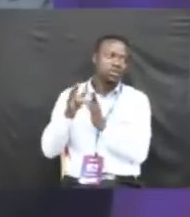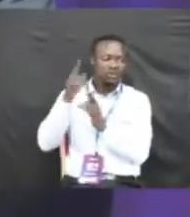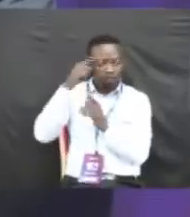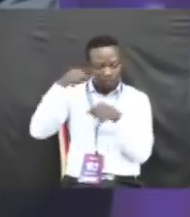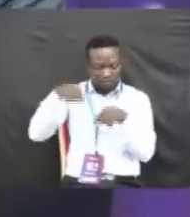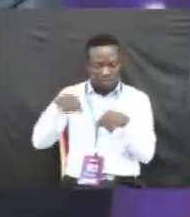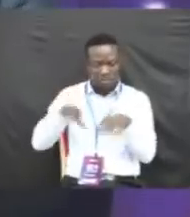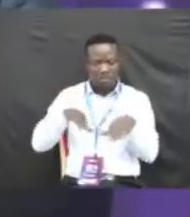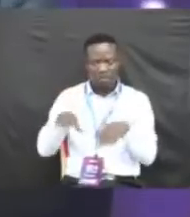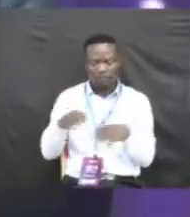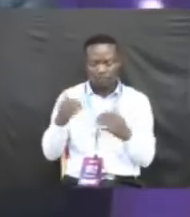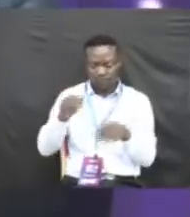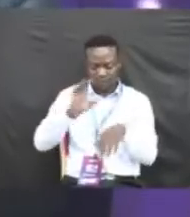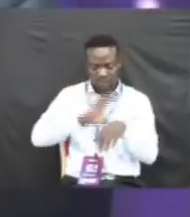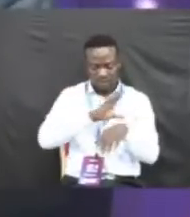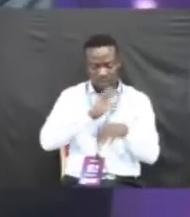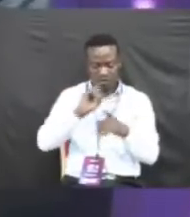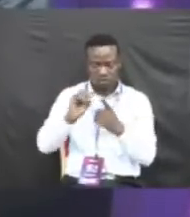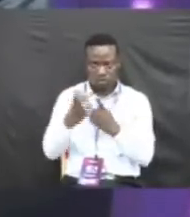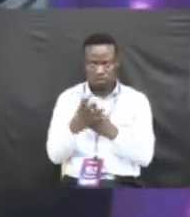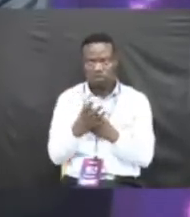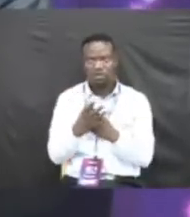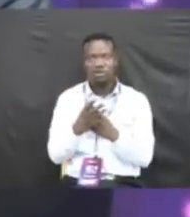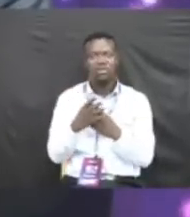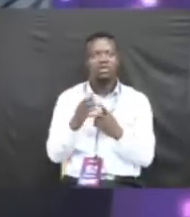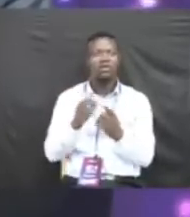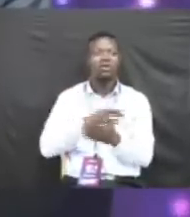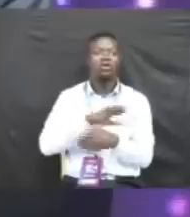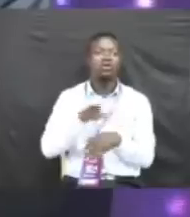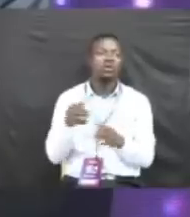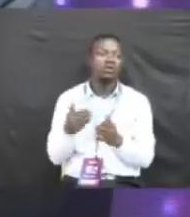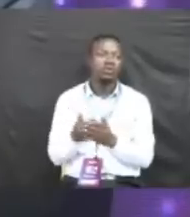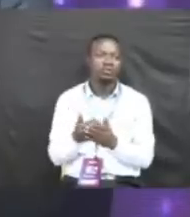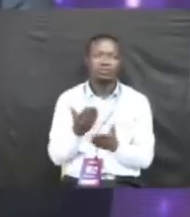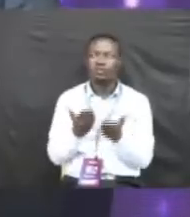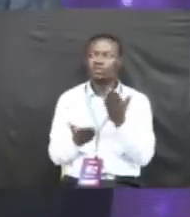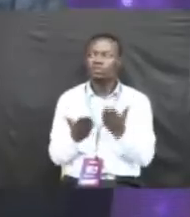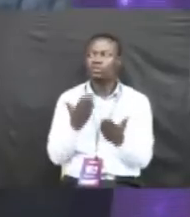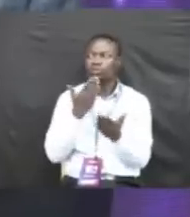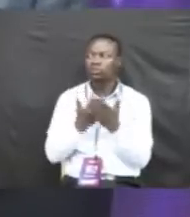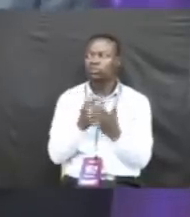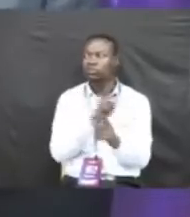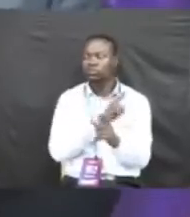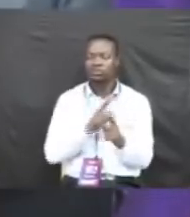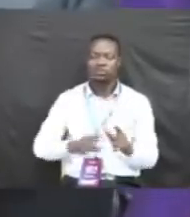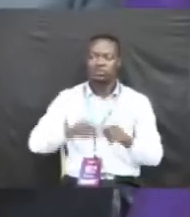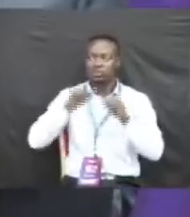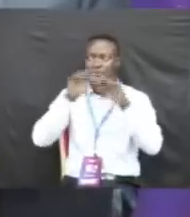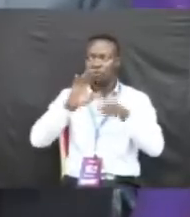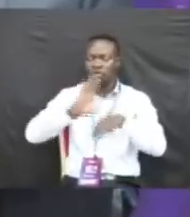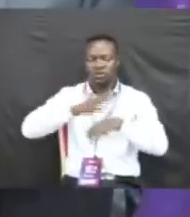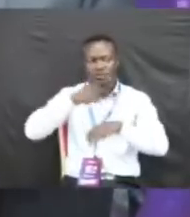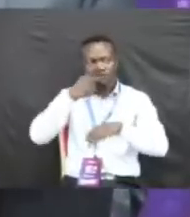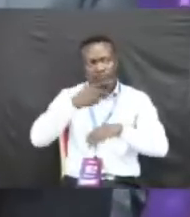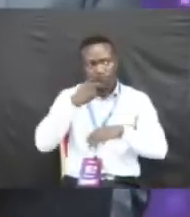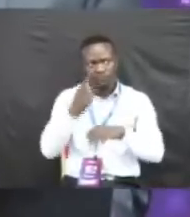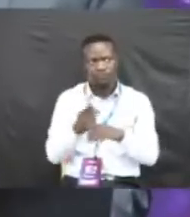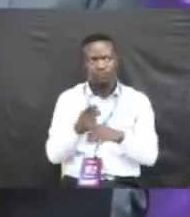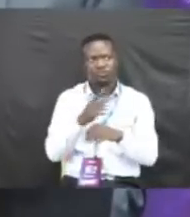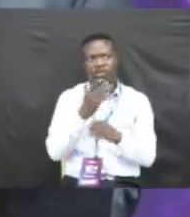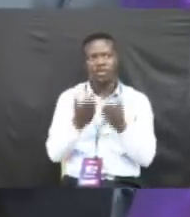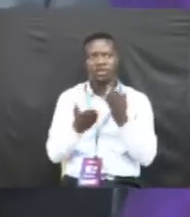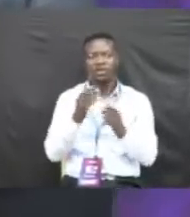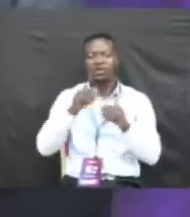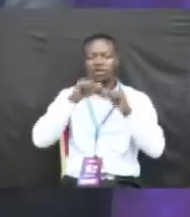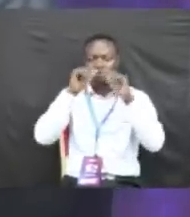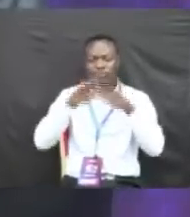the church and the society as a whole. May the good Lord bless the church of Pentecost. May he